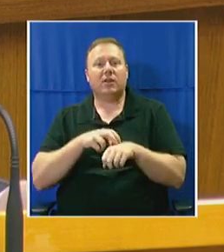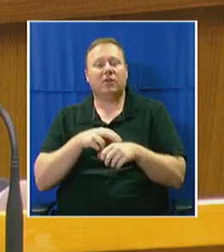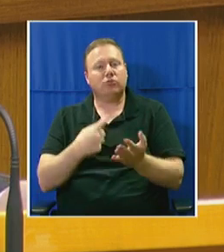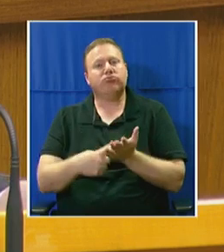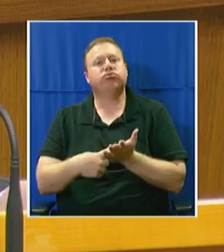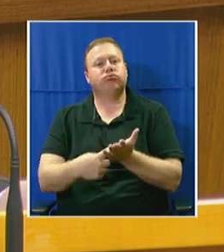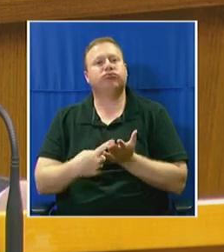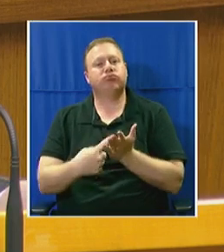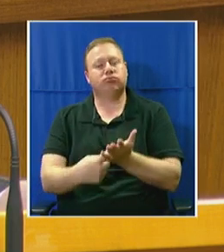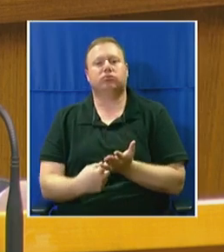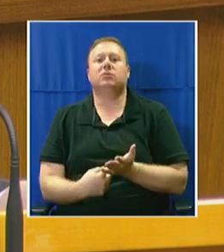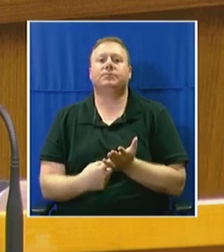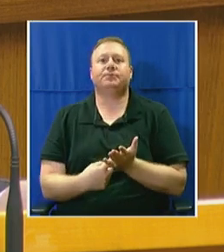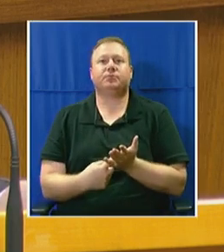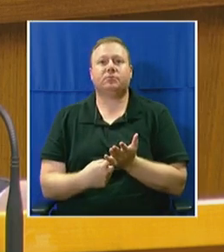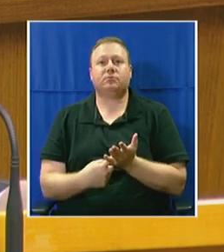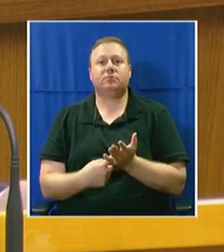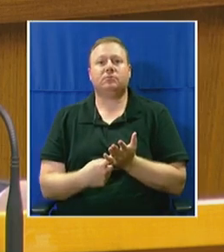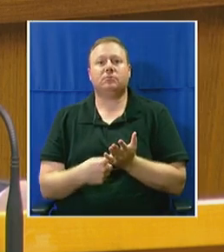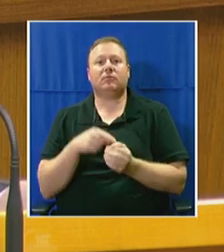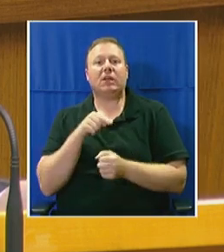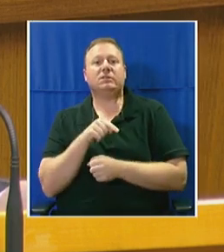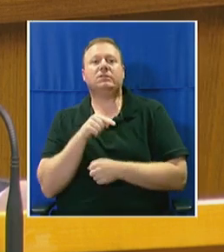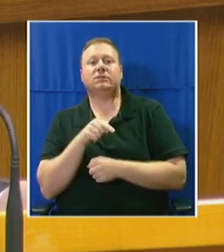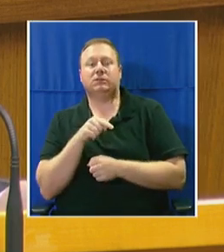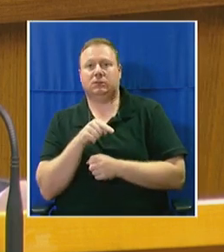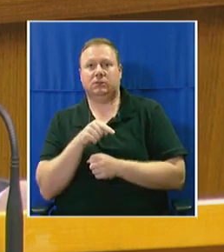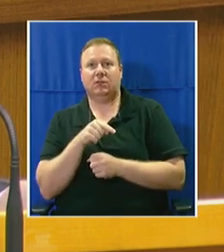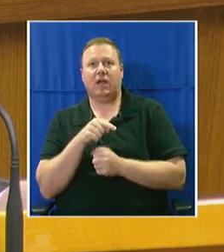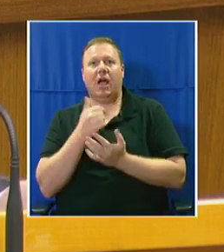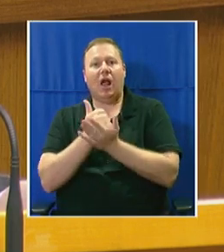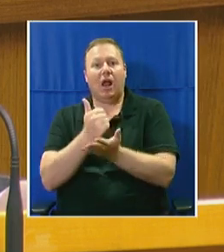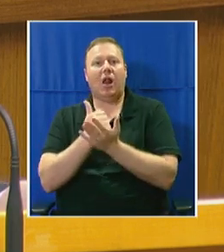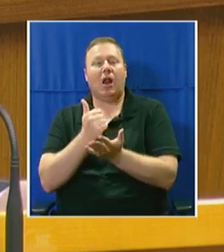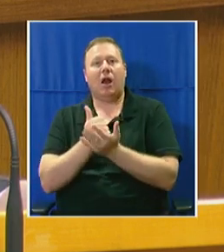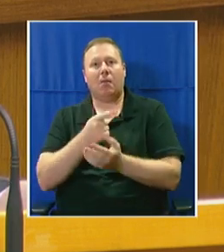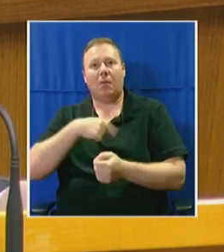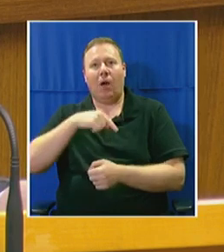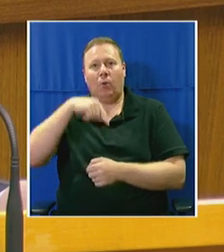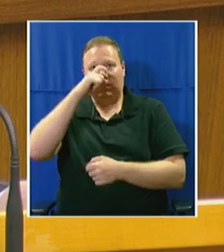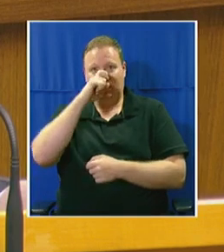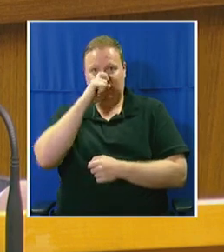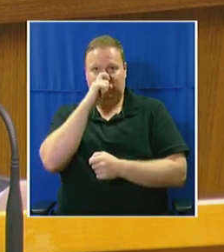practice that derive from them after the demiss of colonization imperialism